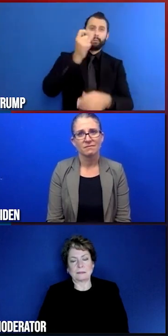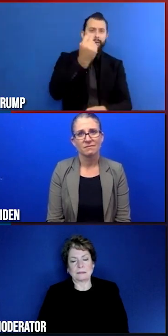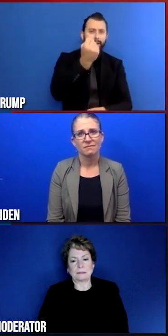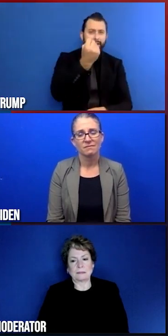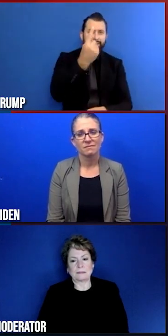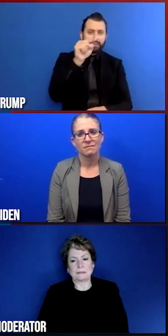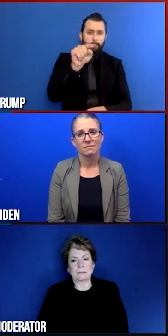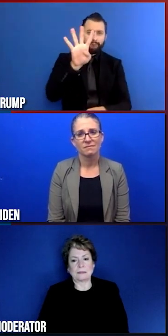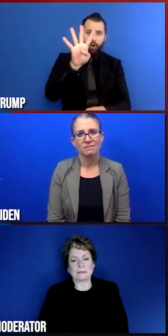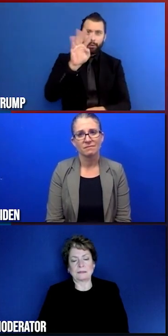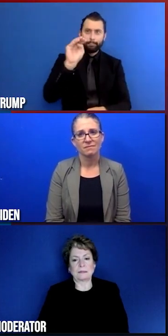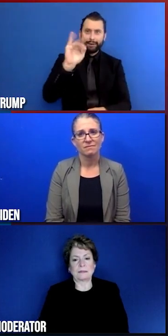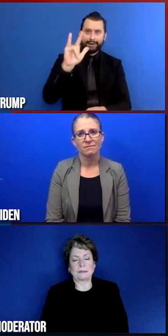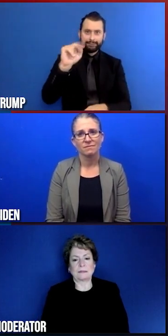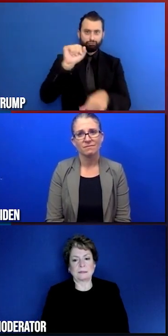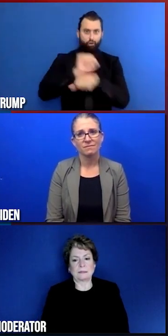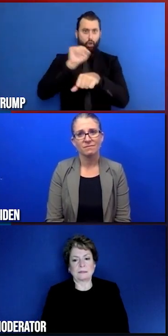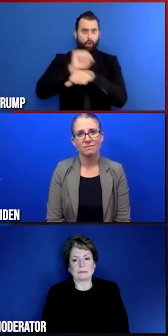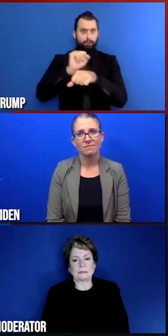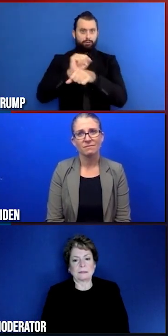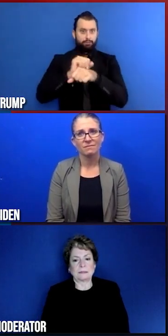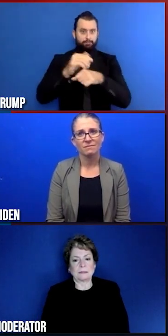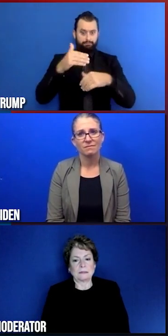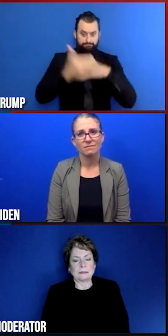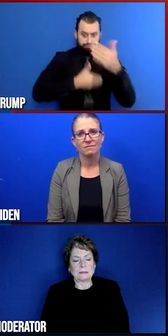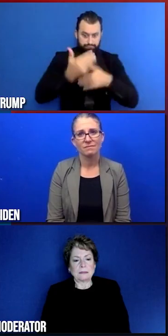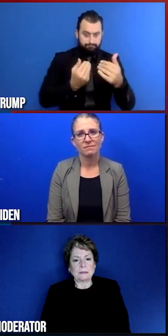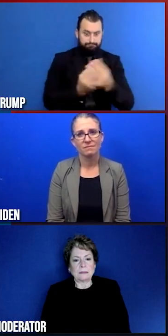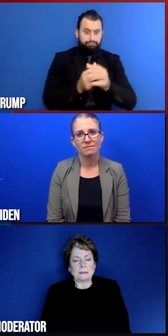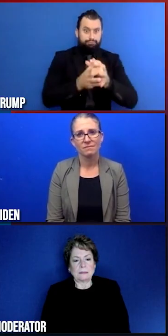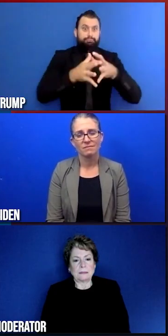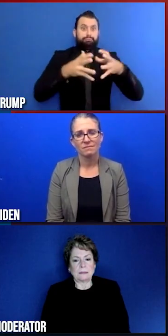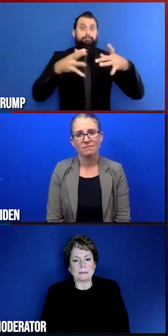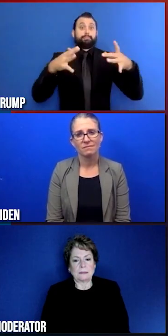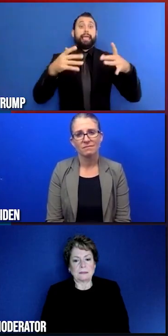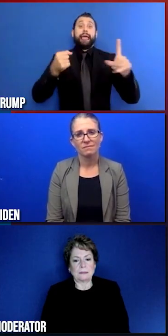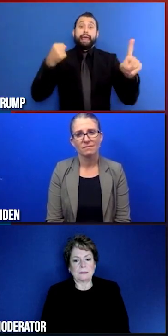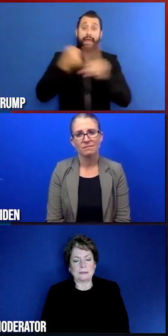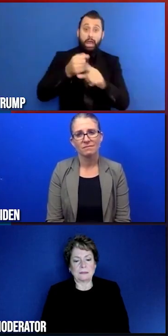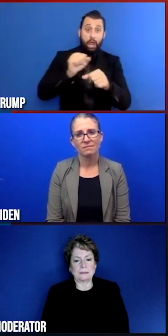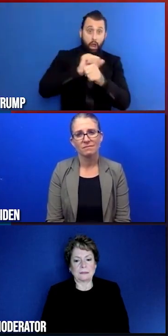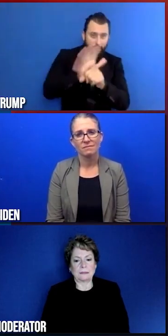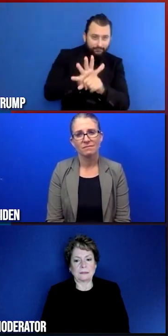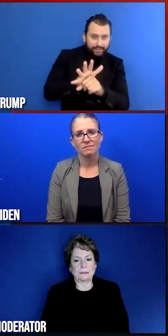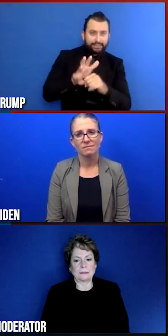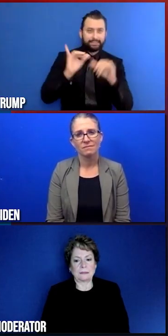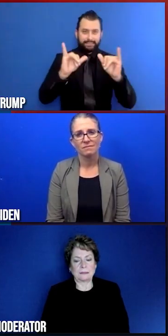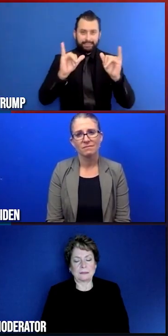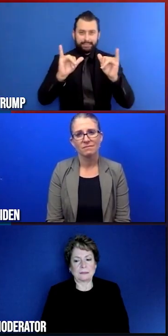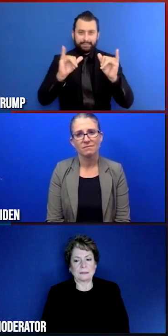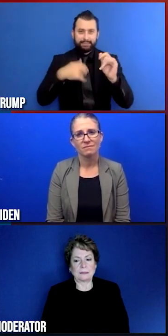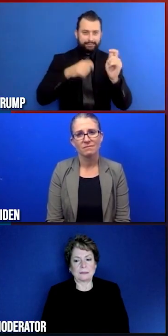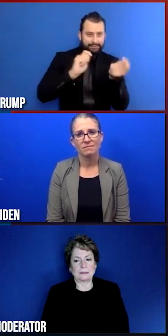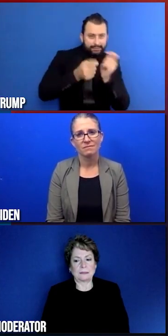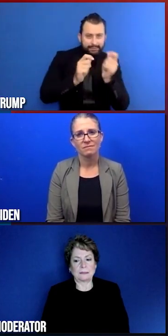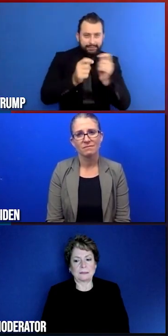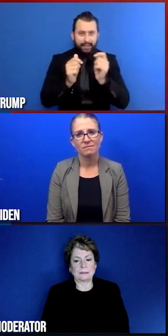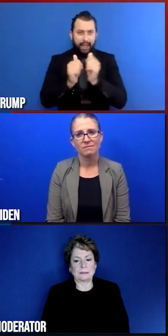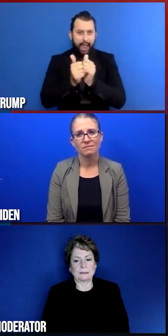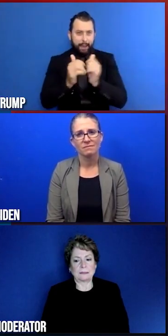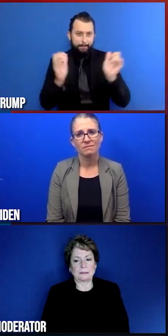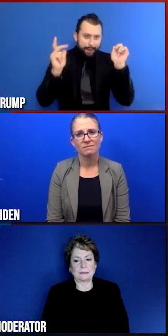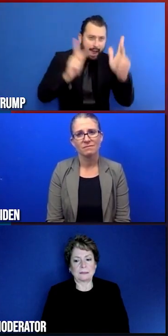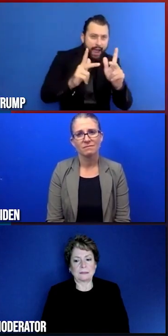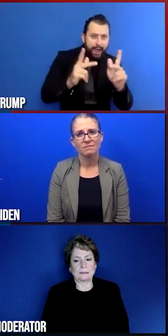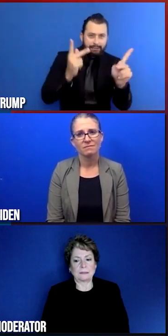before, I was getting calls from people that were not normally people that would call me. They wanted to get together. We had the best